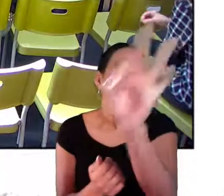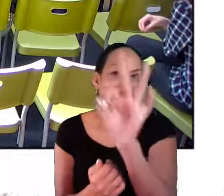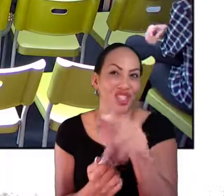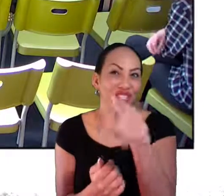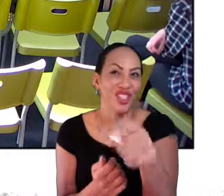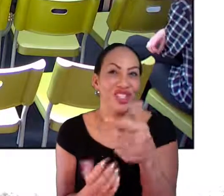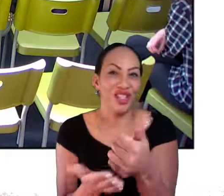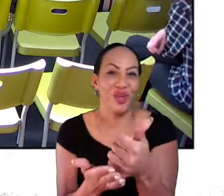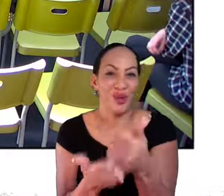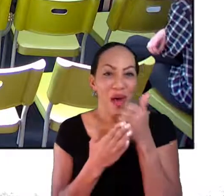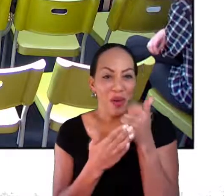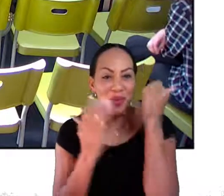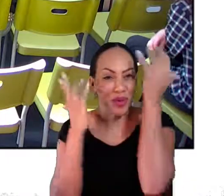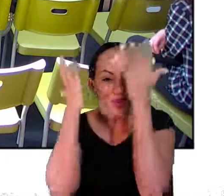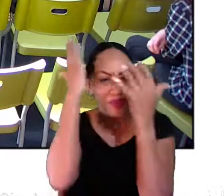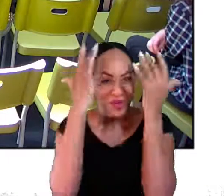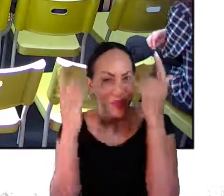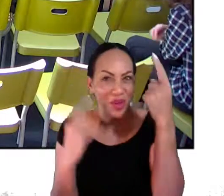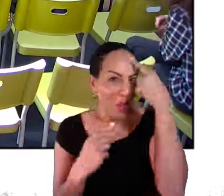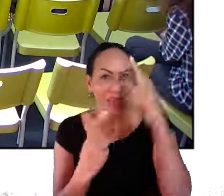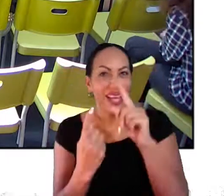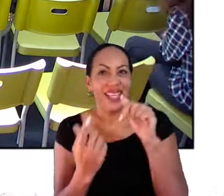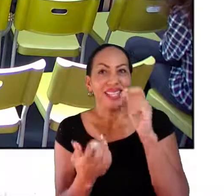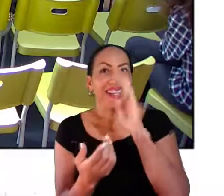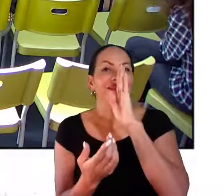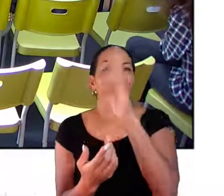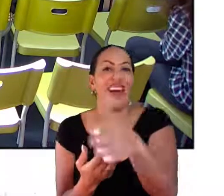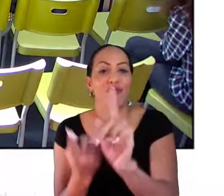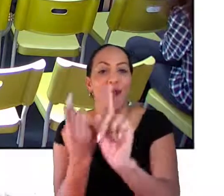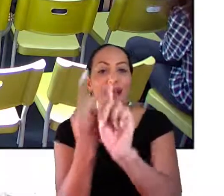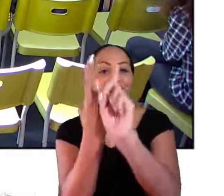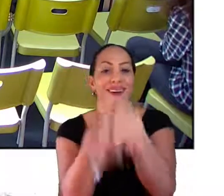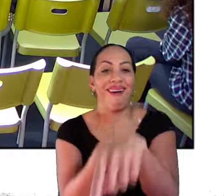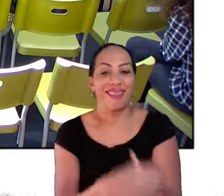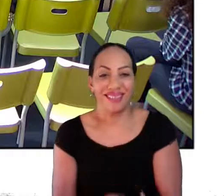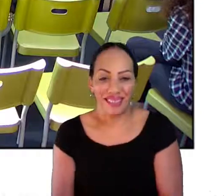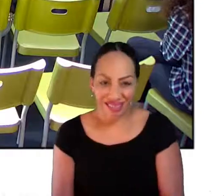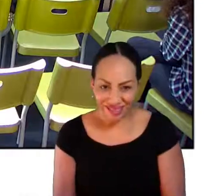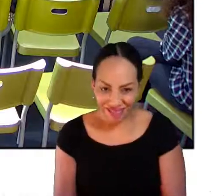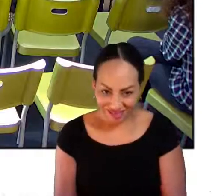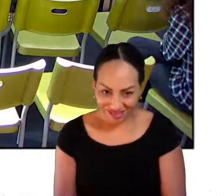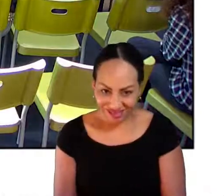the question. So But there is one of the things that's